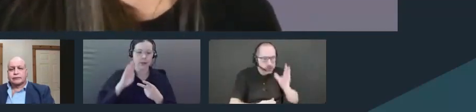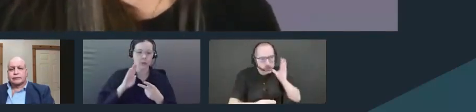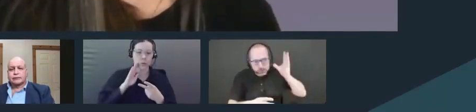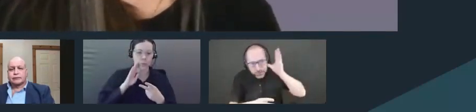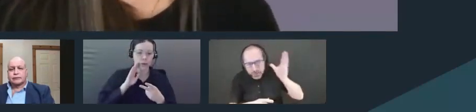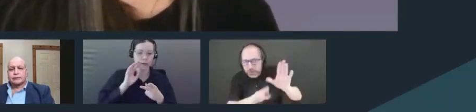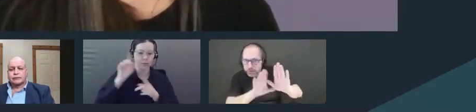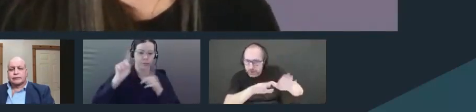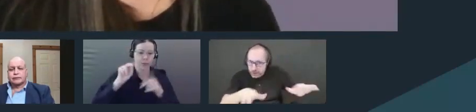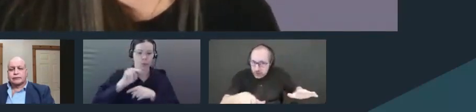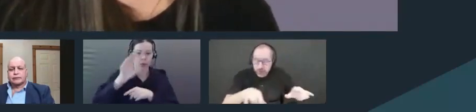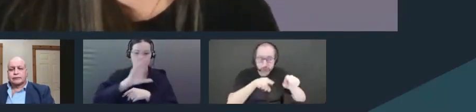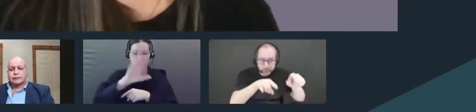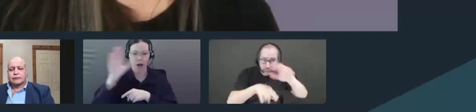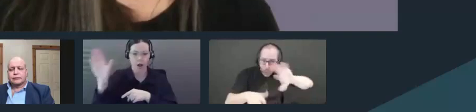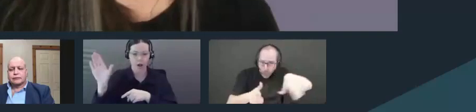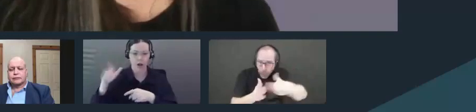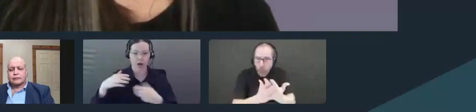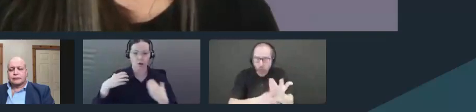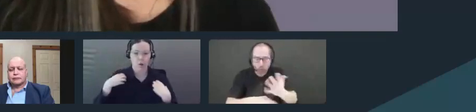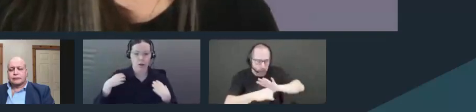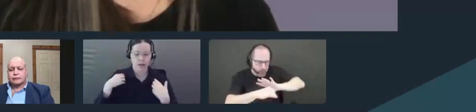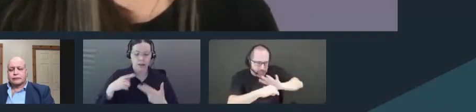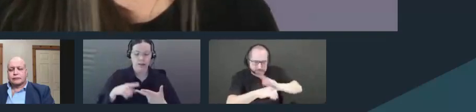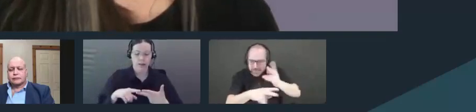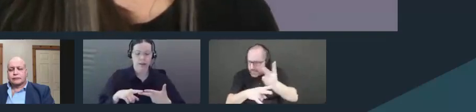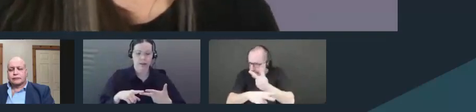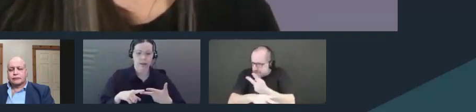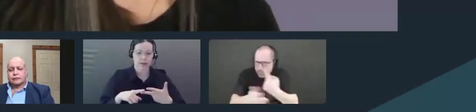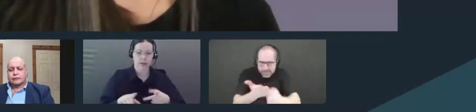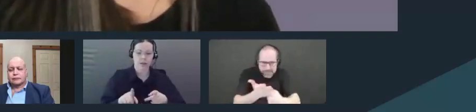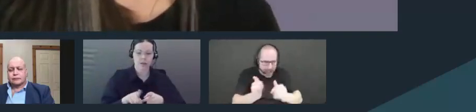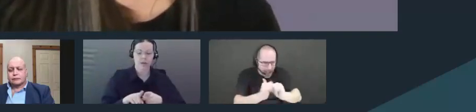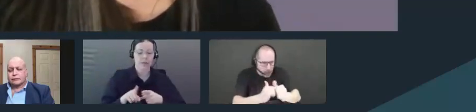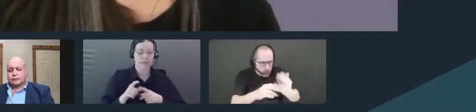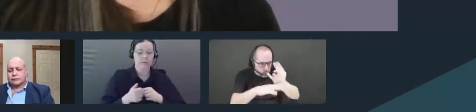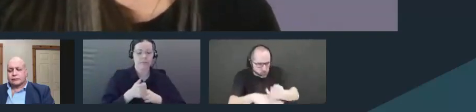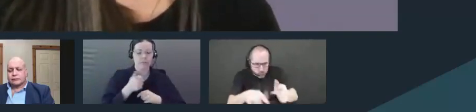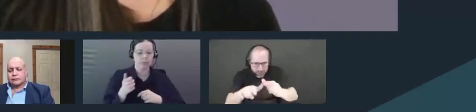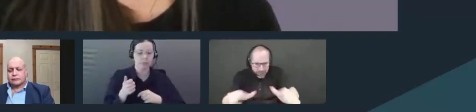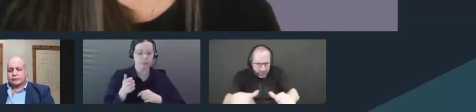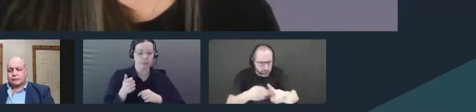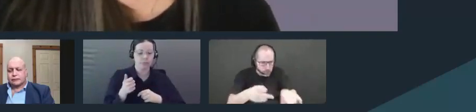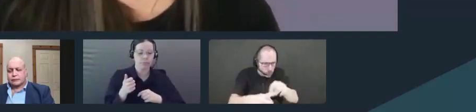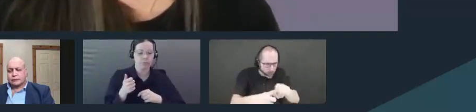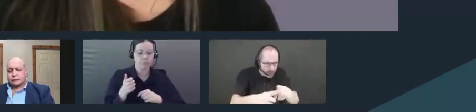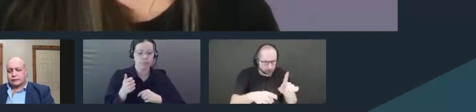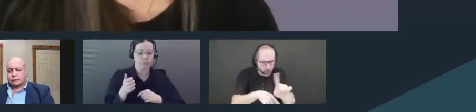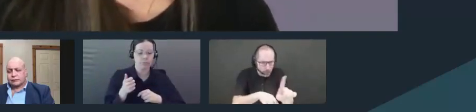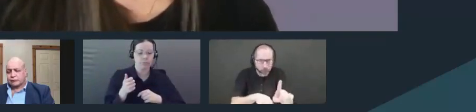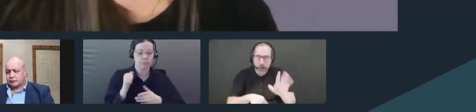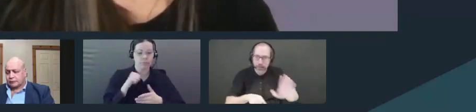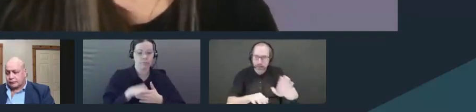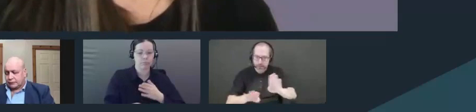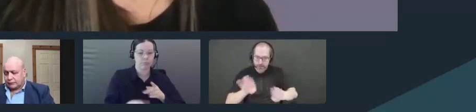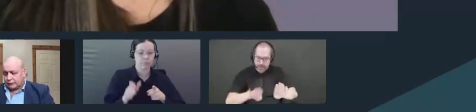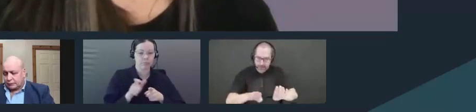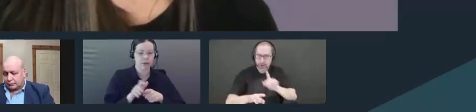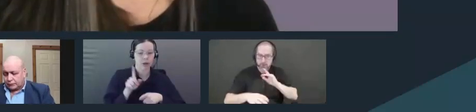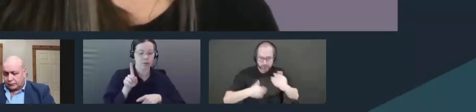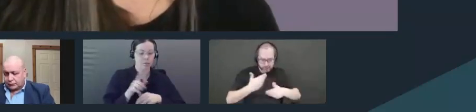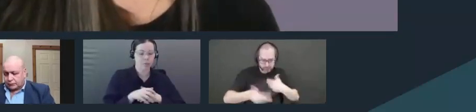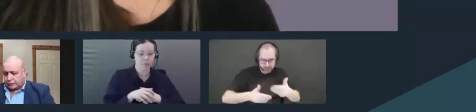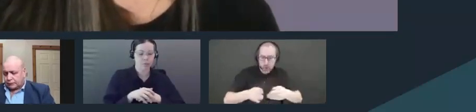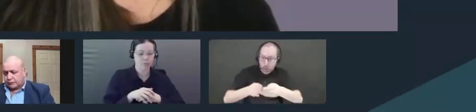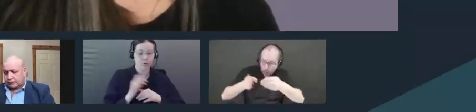are making decisions about how they use language, when and where, and behaving in ways that open up or close